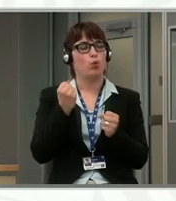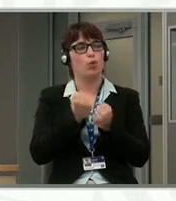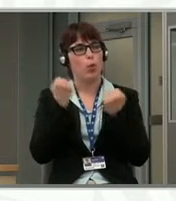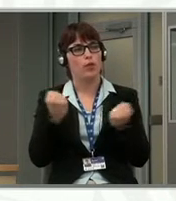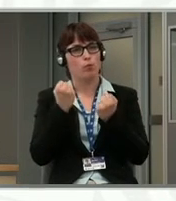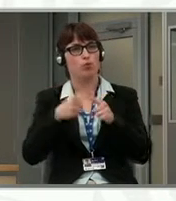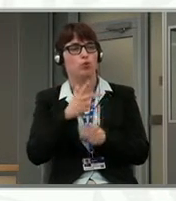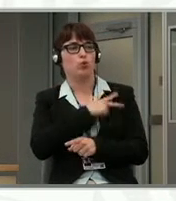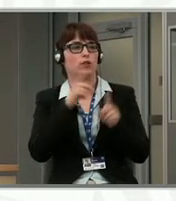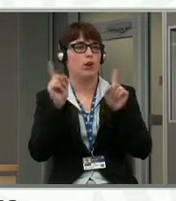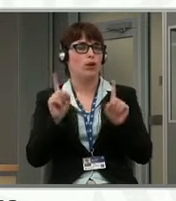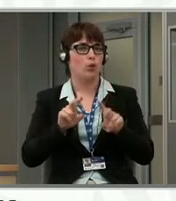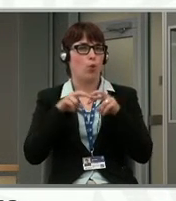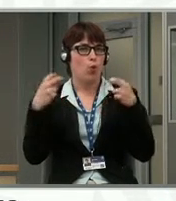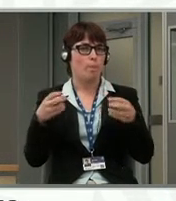employment in the